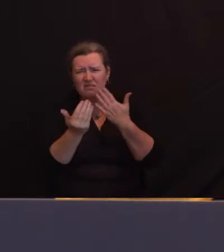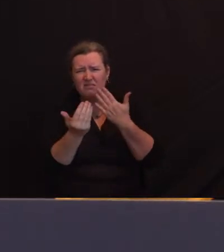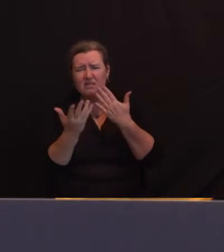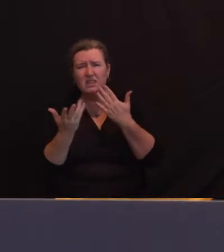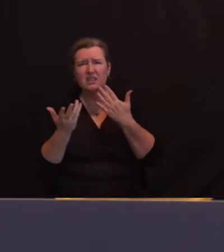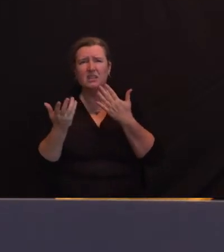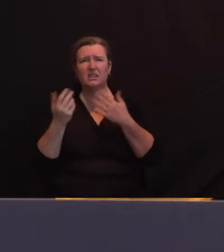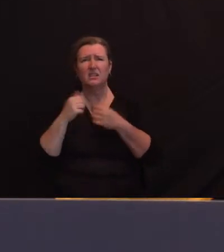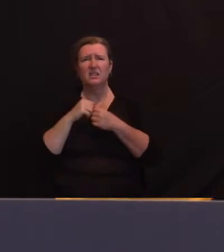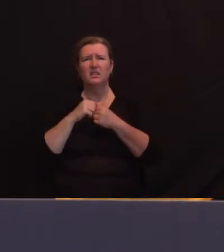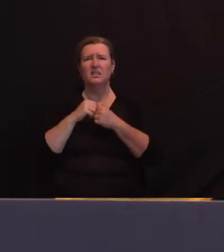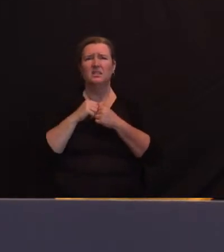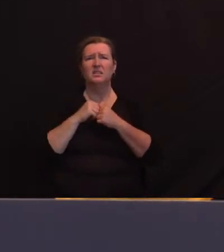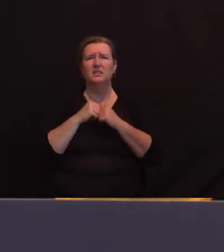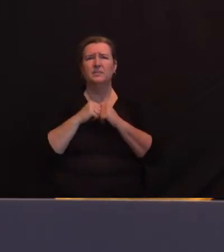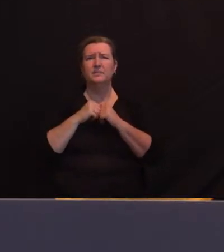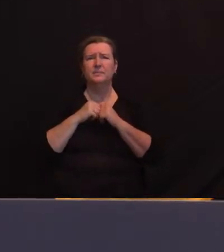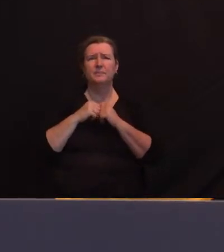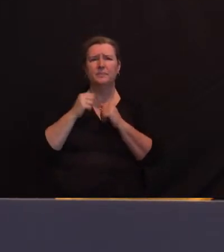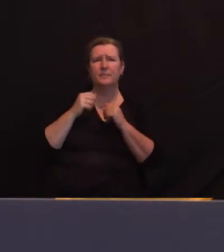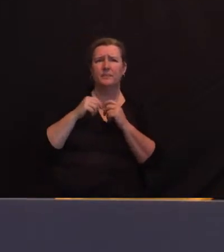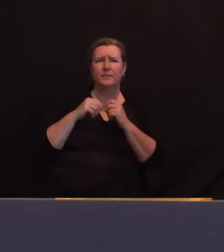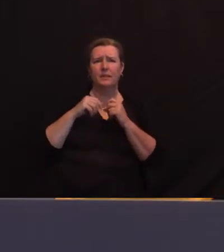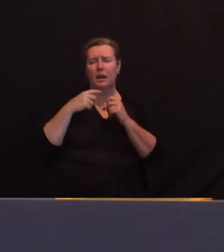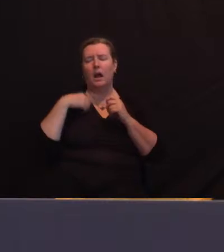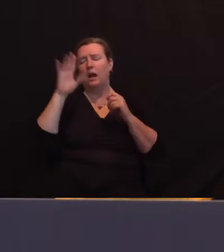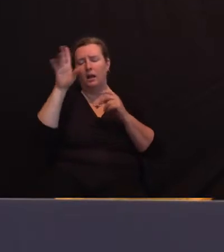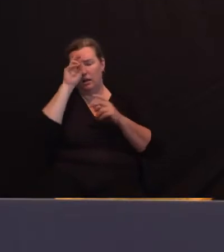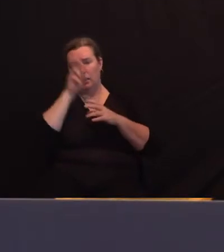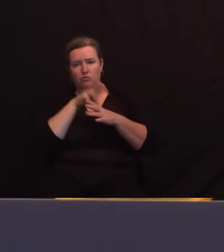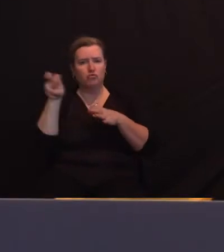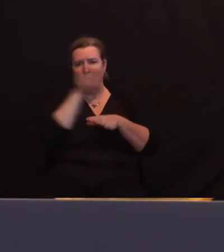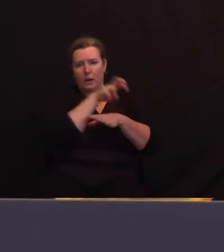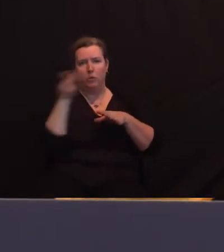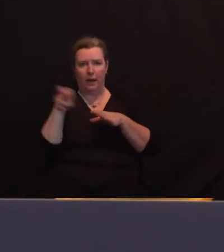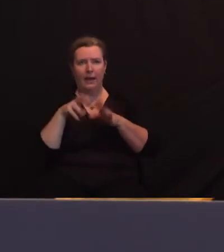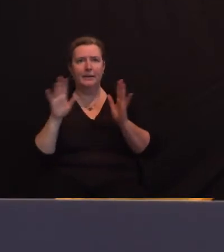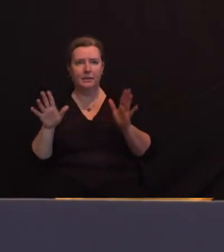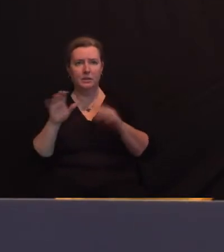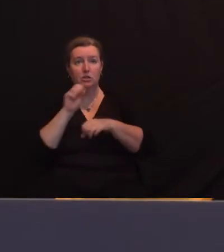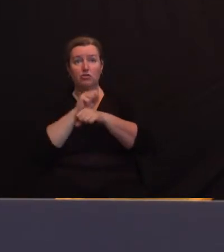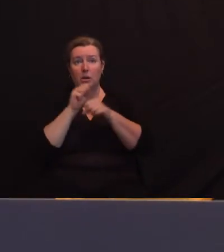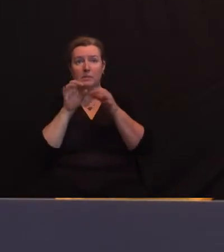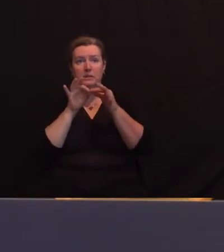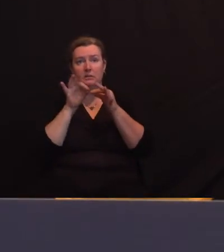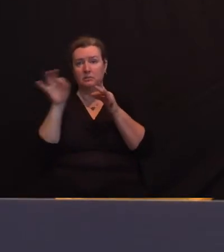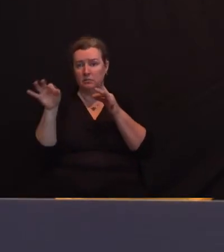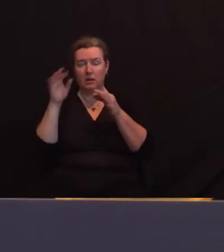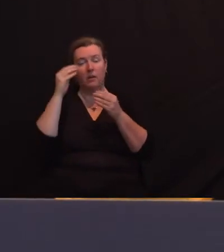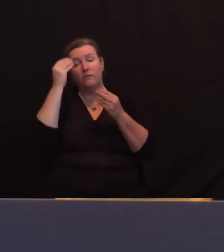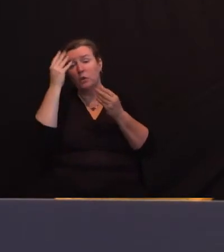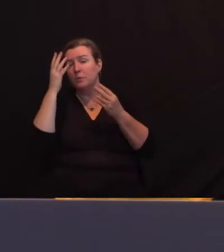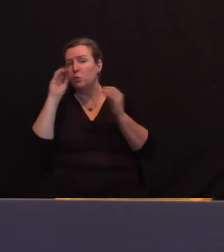No news on the, I'm jumping around here, I apologize, no news on the unemployment extension question. And